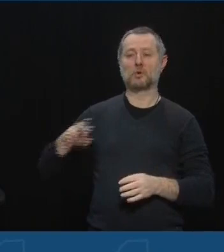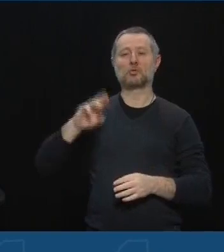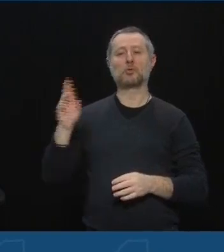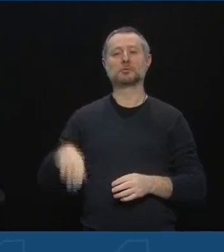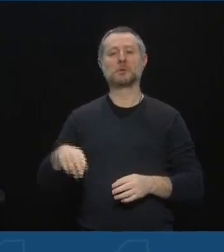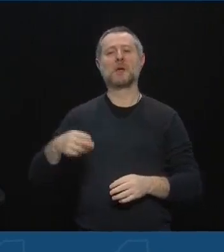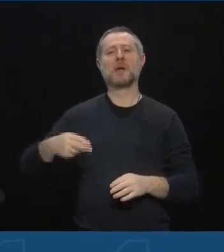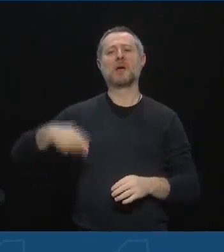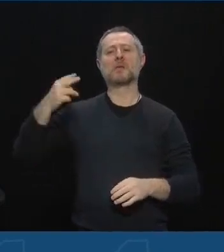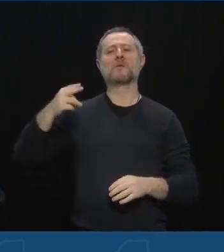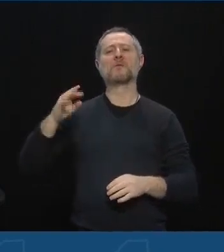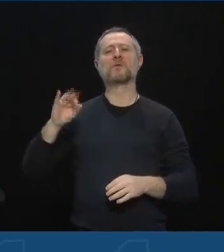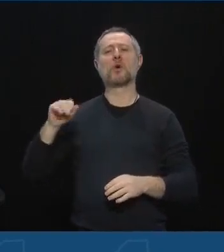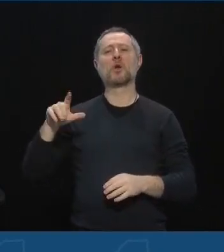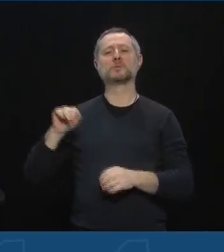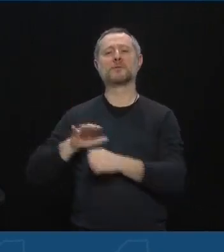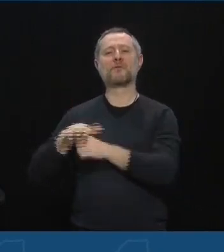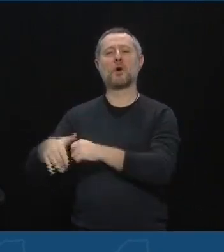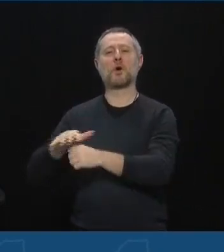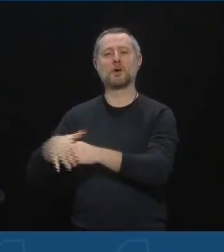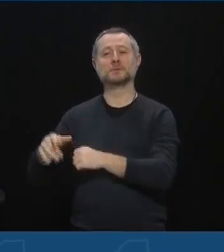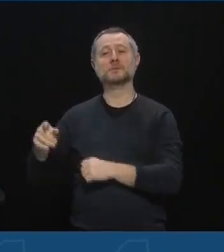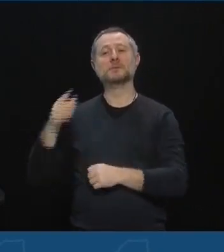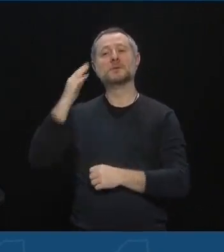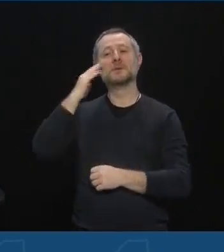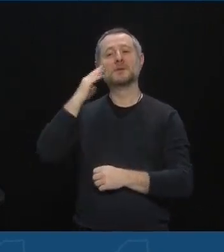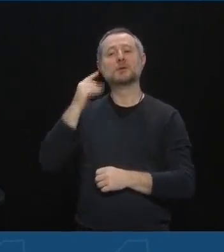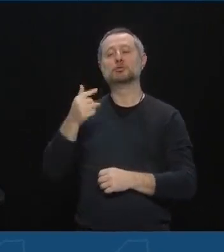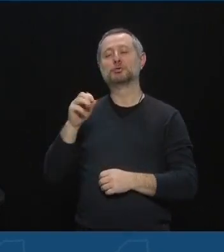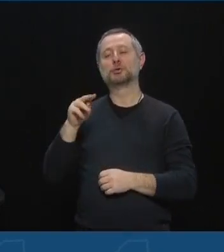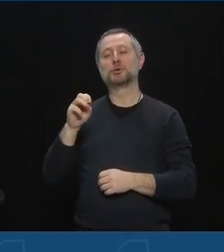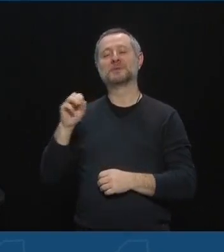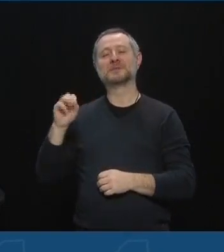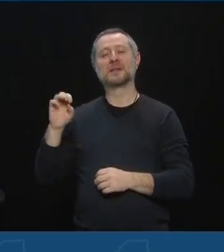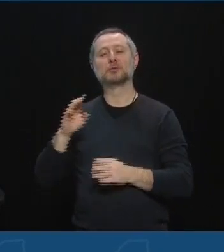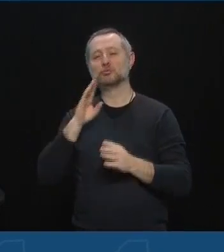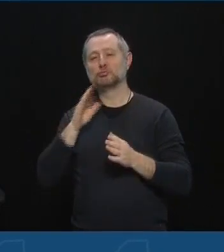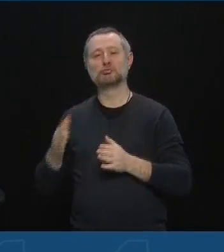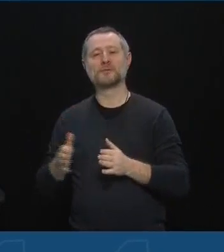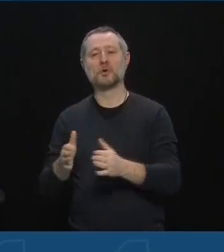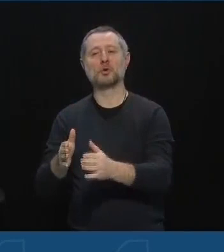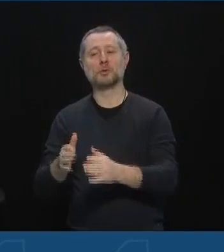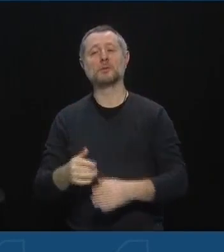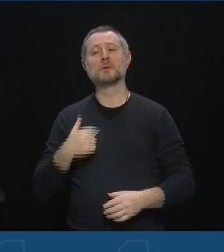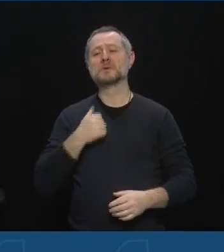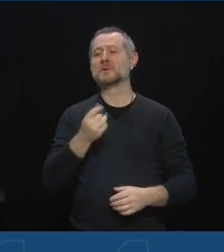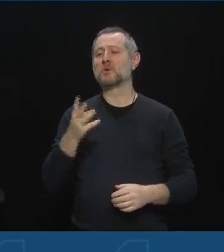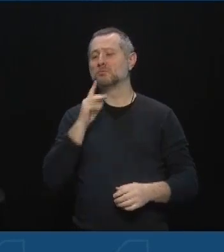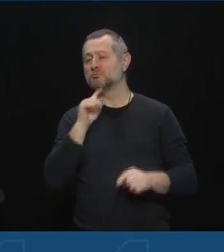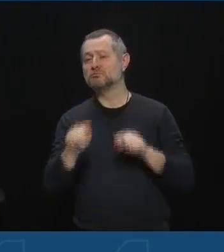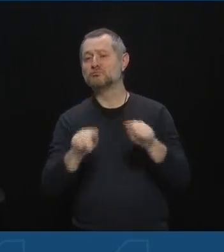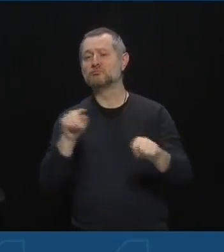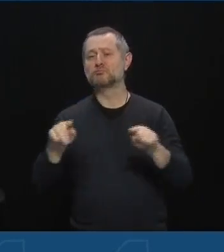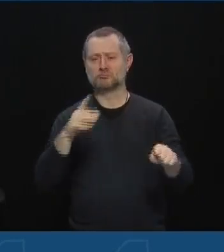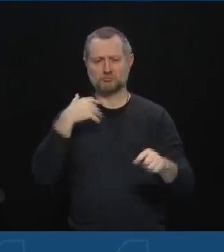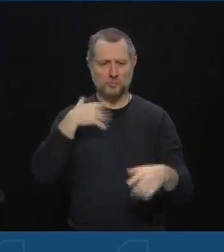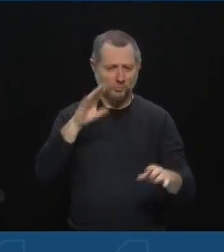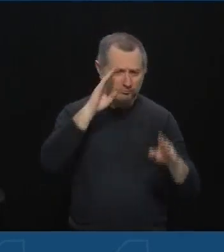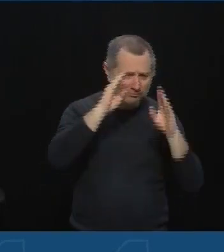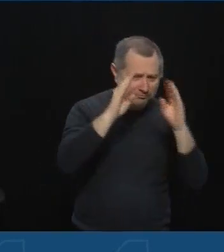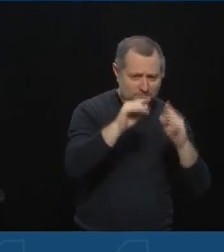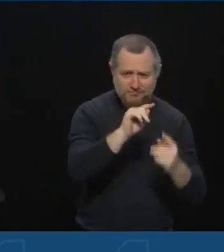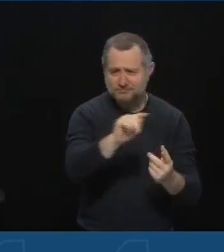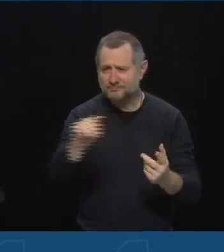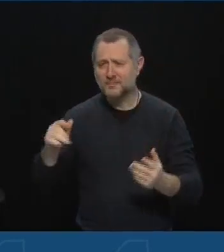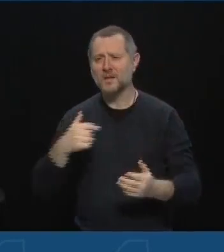River. There are several special guests for us to recognize this morning. I invite you to hold your applause until I